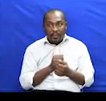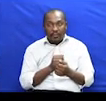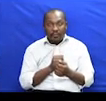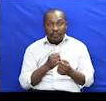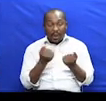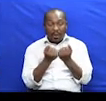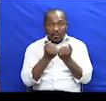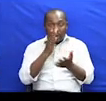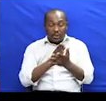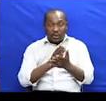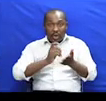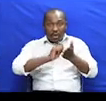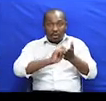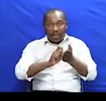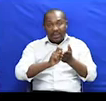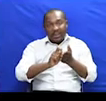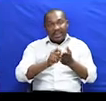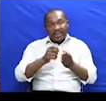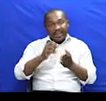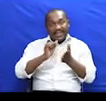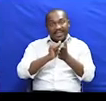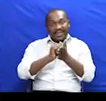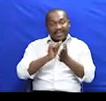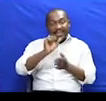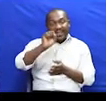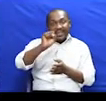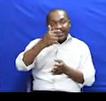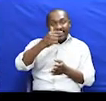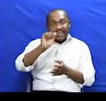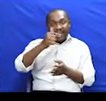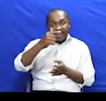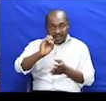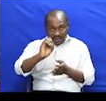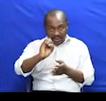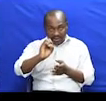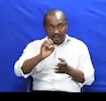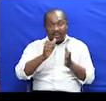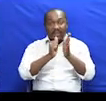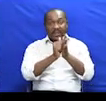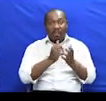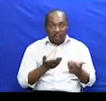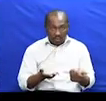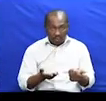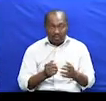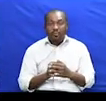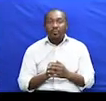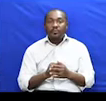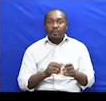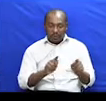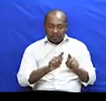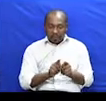Make sure you write the state symbols. Then now we have a balanced